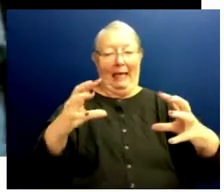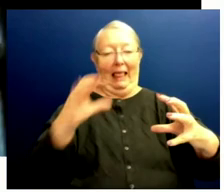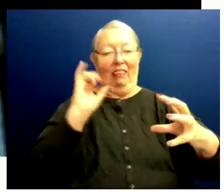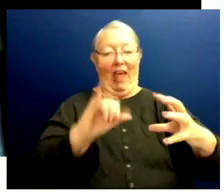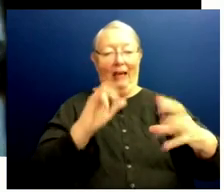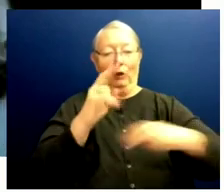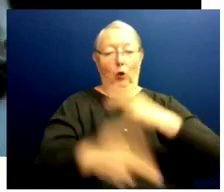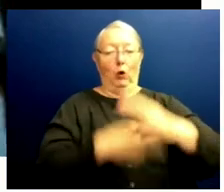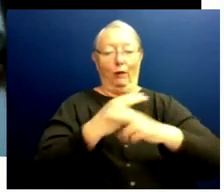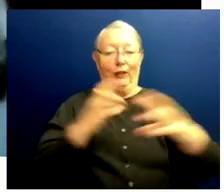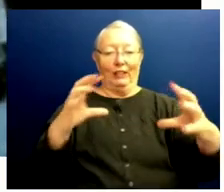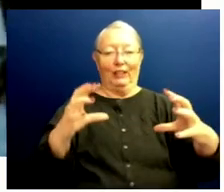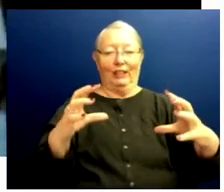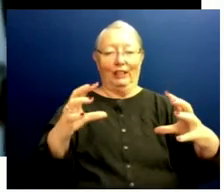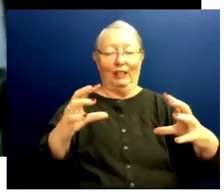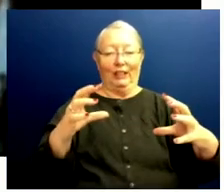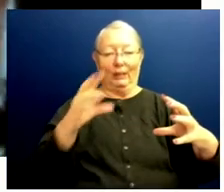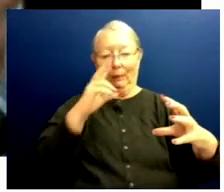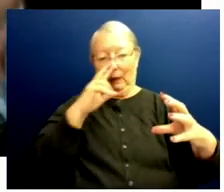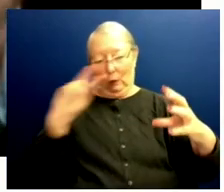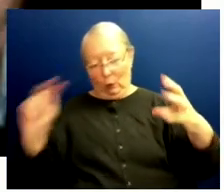universe. What's on the other side?